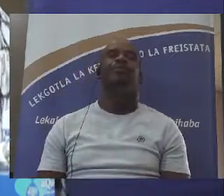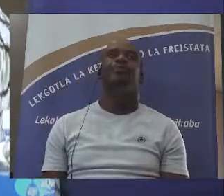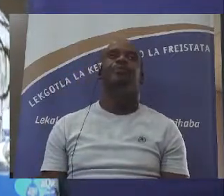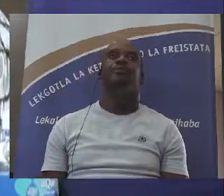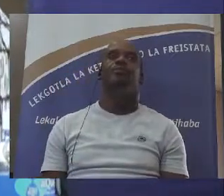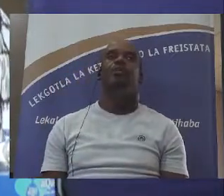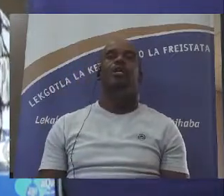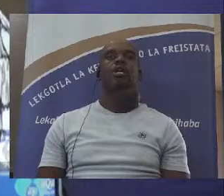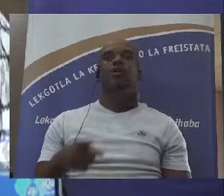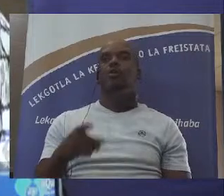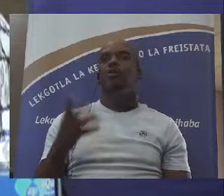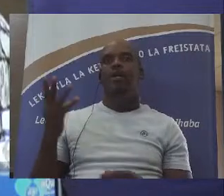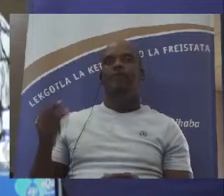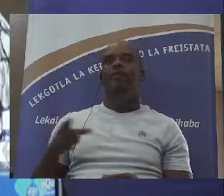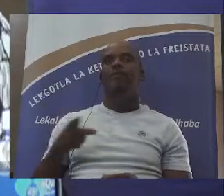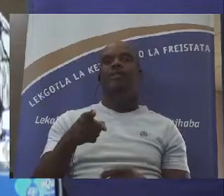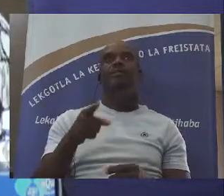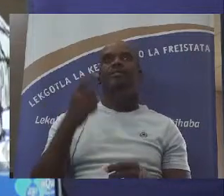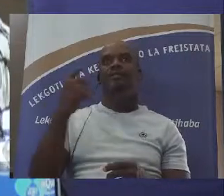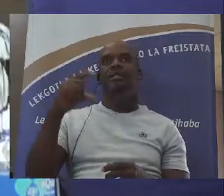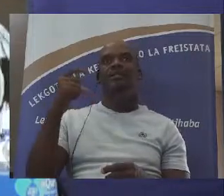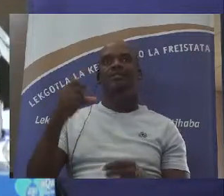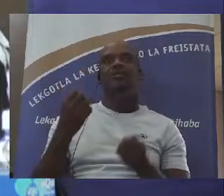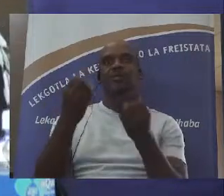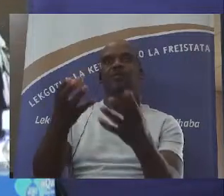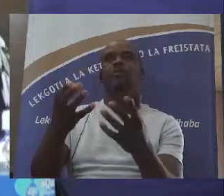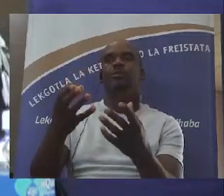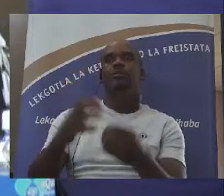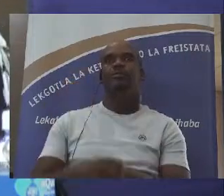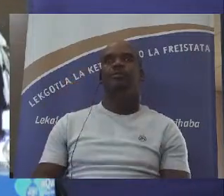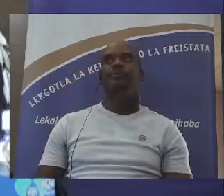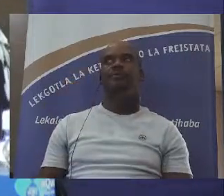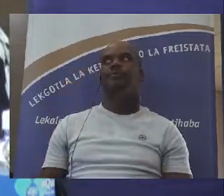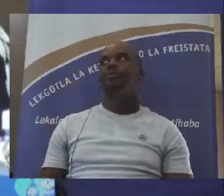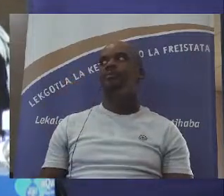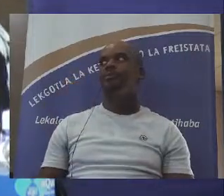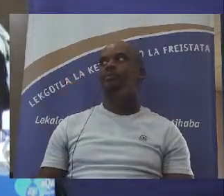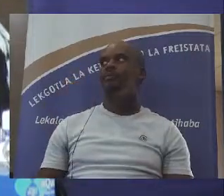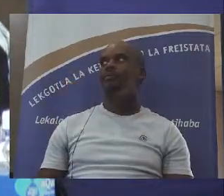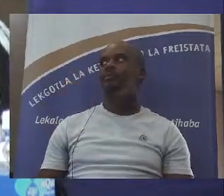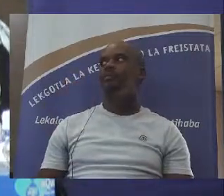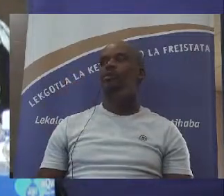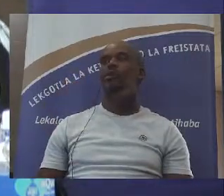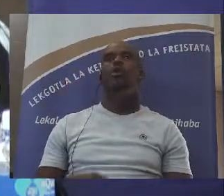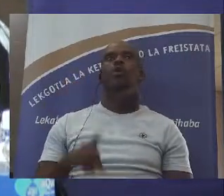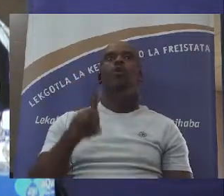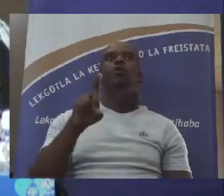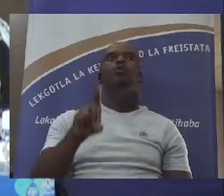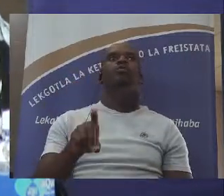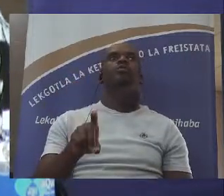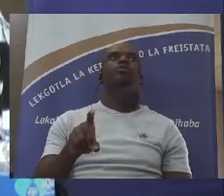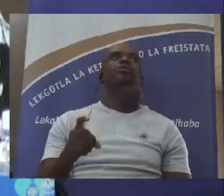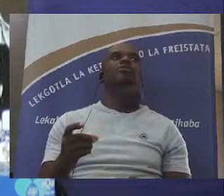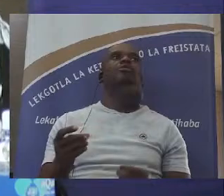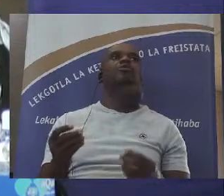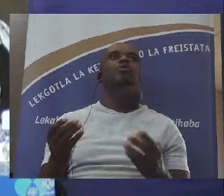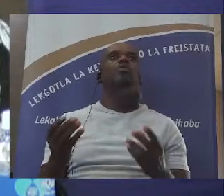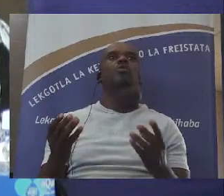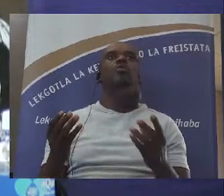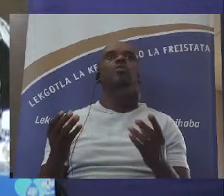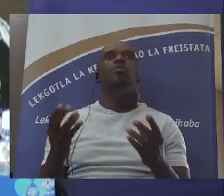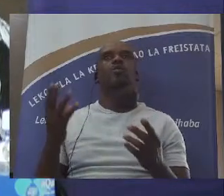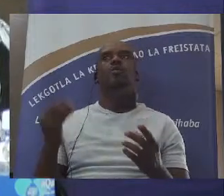So to have this license granted to you, you must have a prescribed